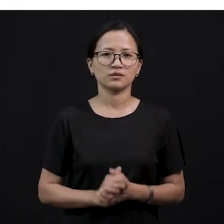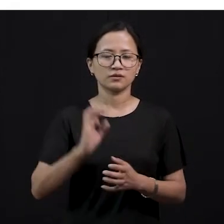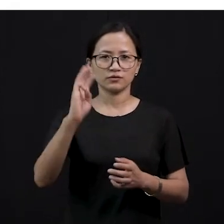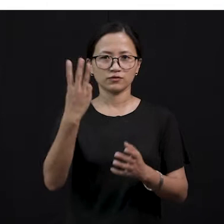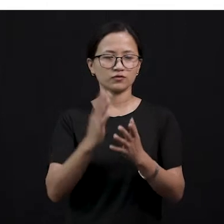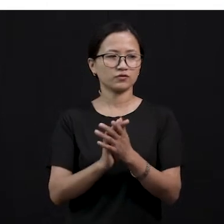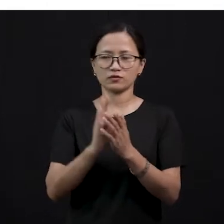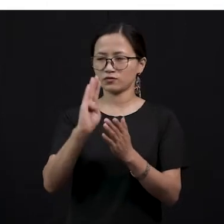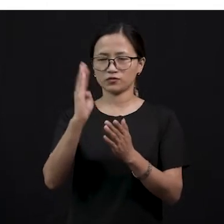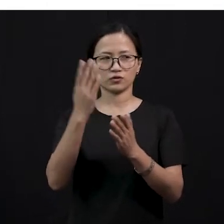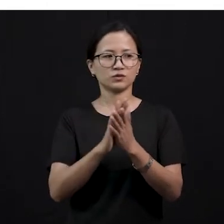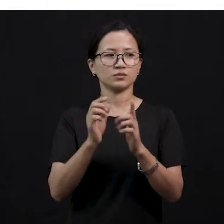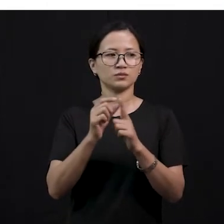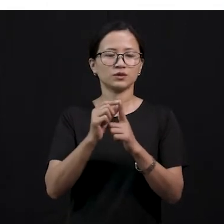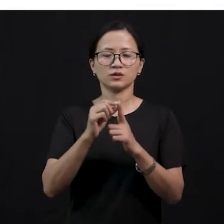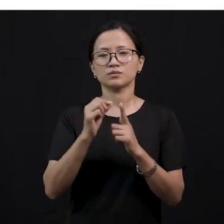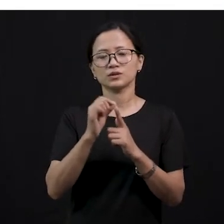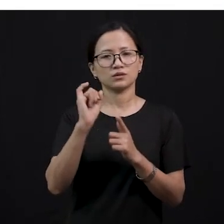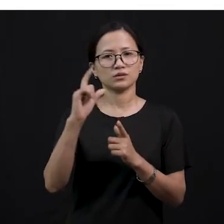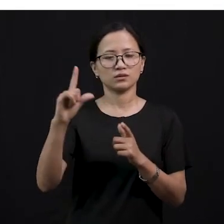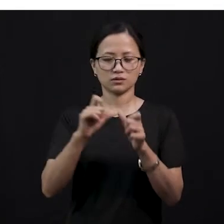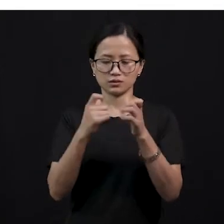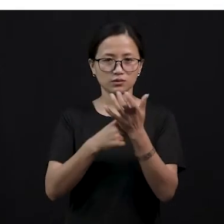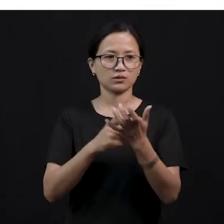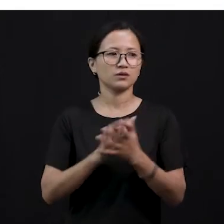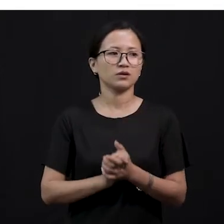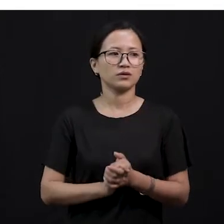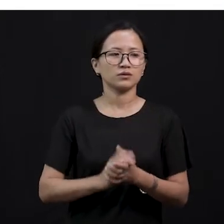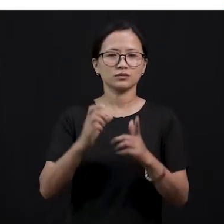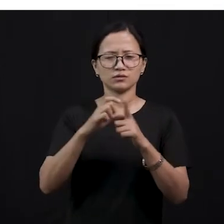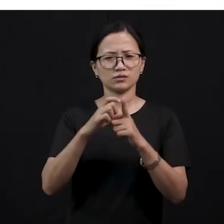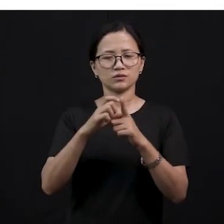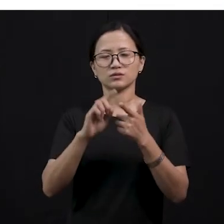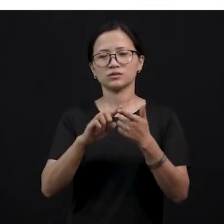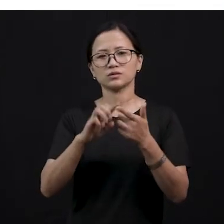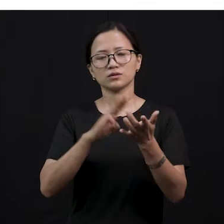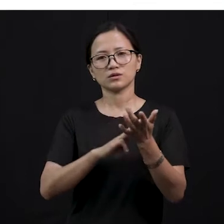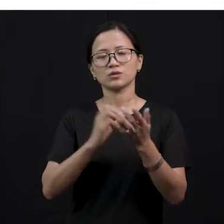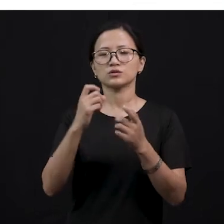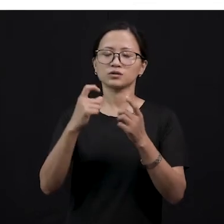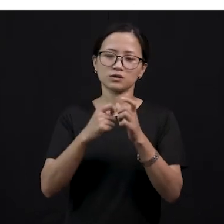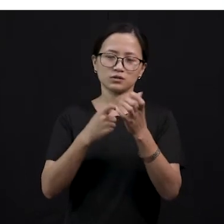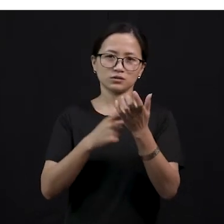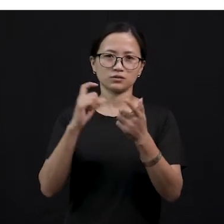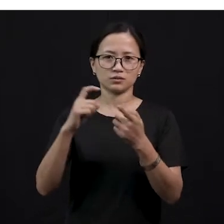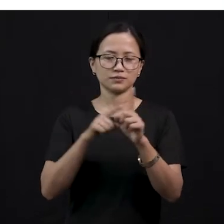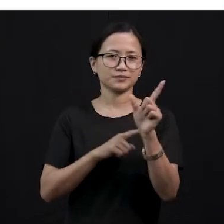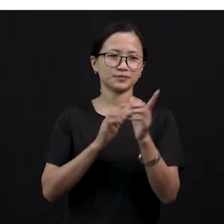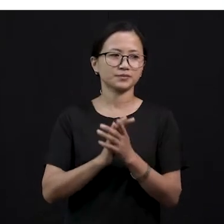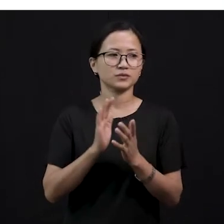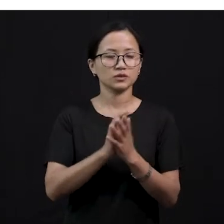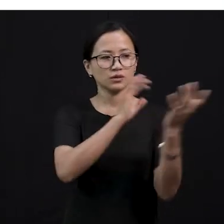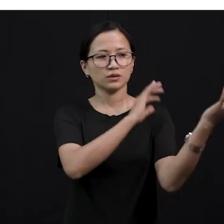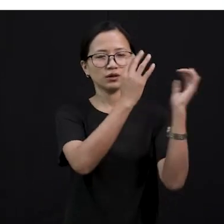fourth pillar of democracy. Now, why do we say that it is the fourth pillar of democracy? And in today's